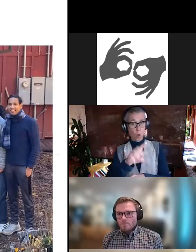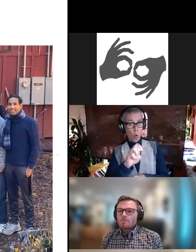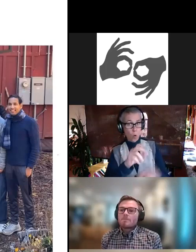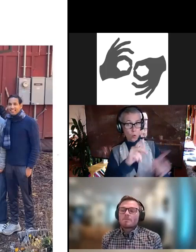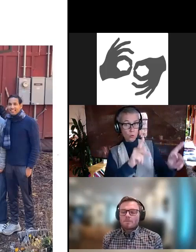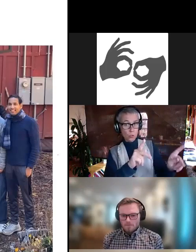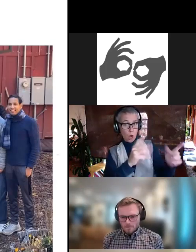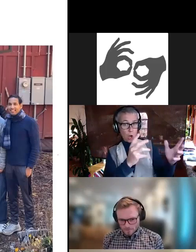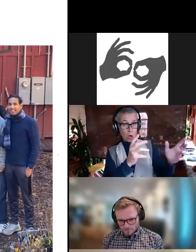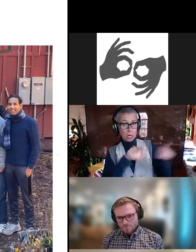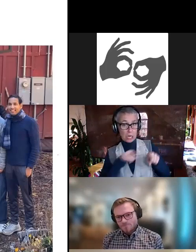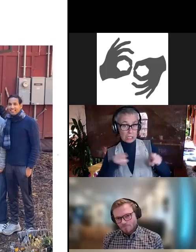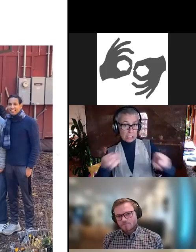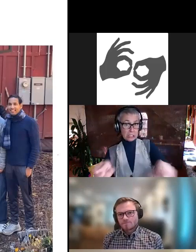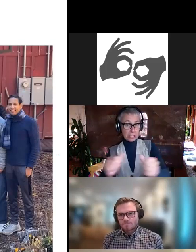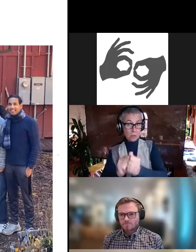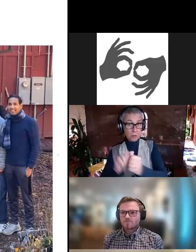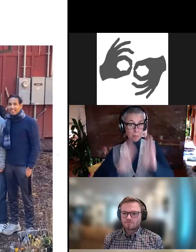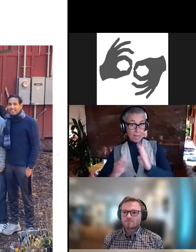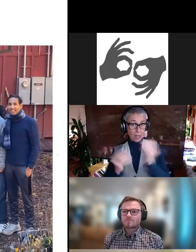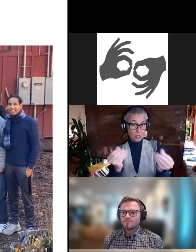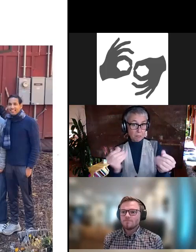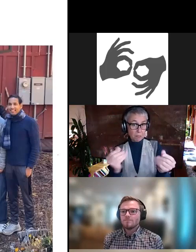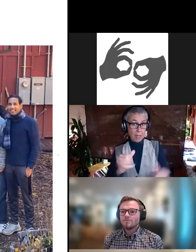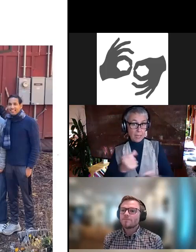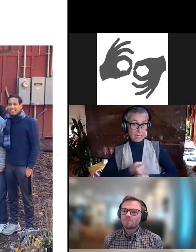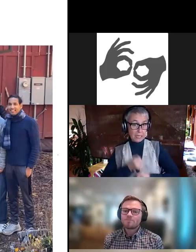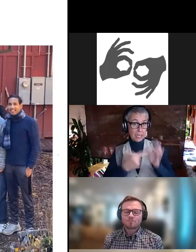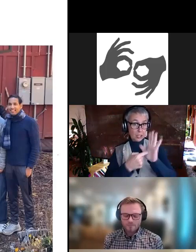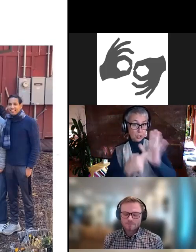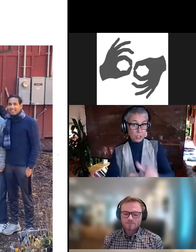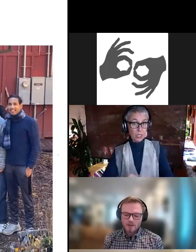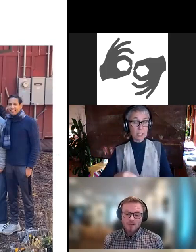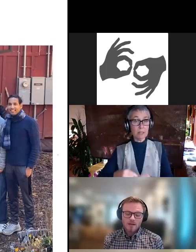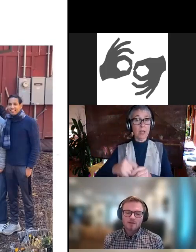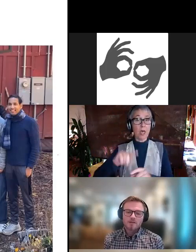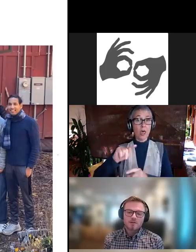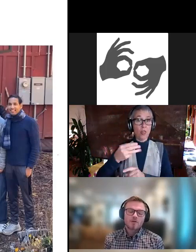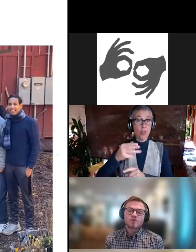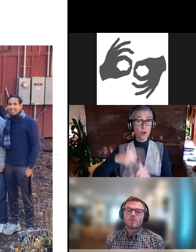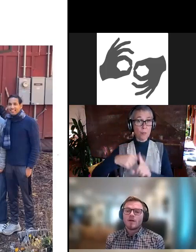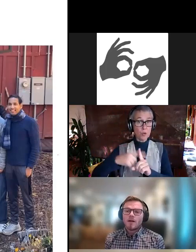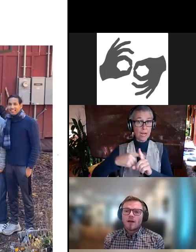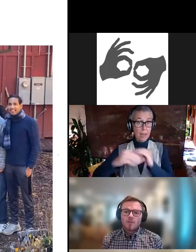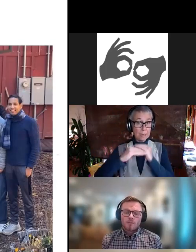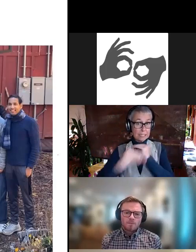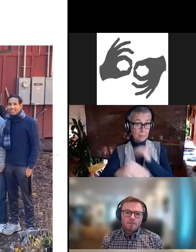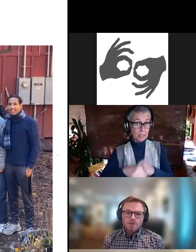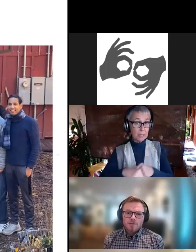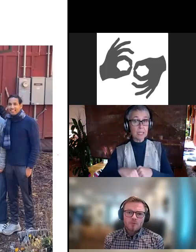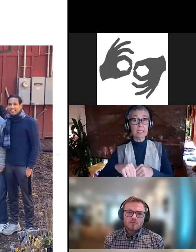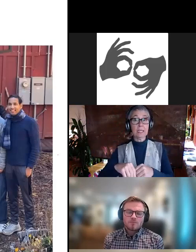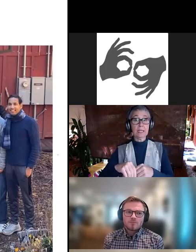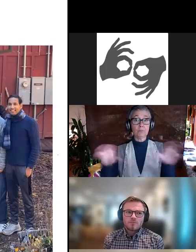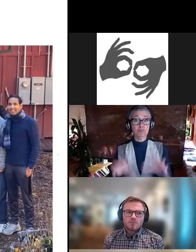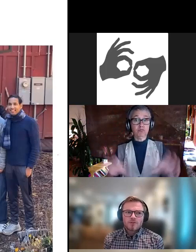like expression, thermodynamic stability, catalytic activity, etc.? Yeah, that's a good question.